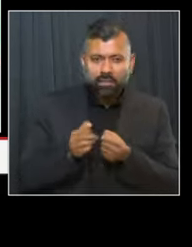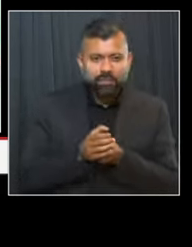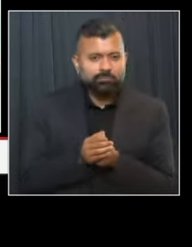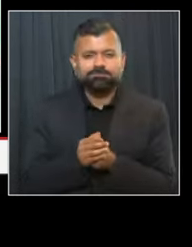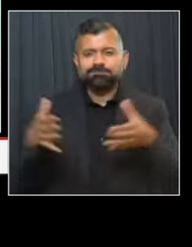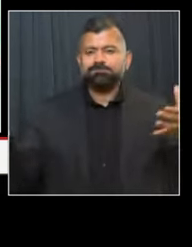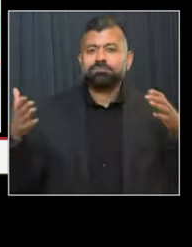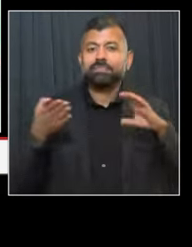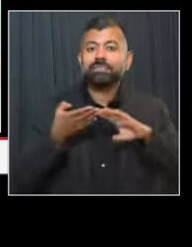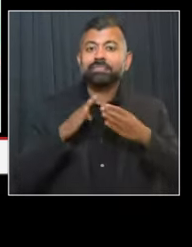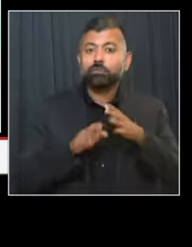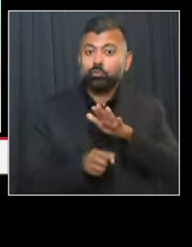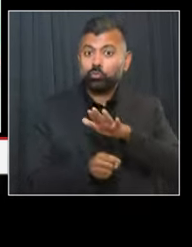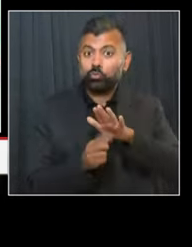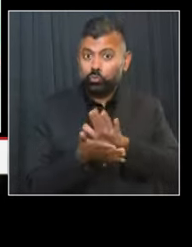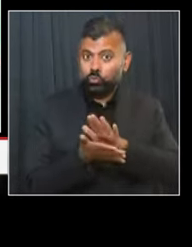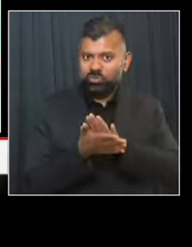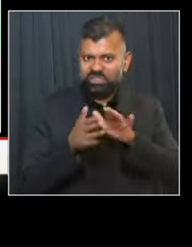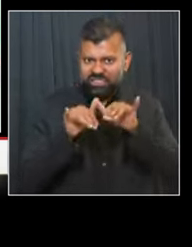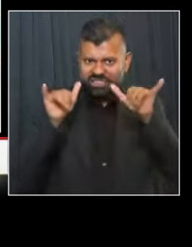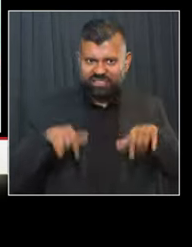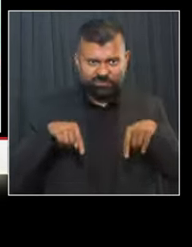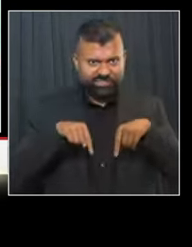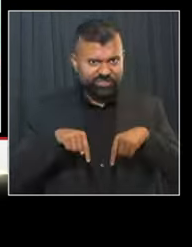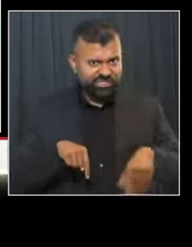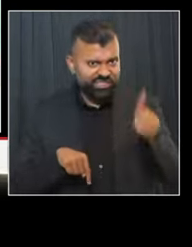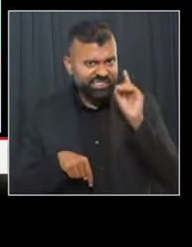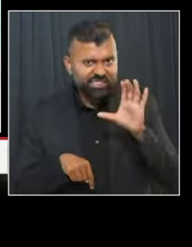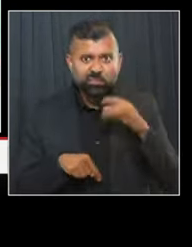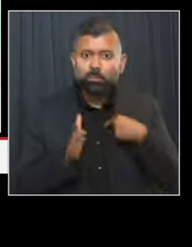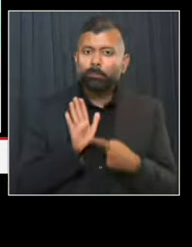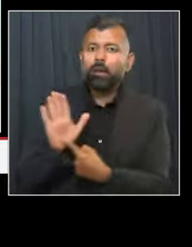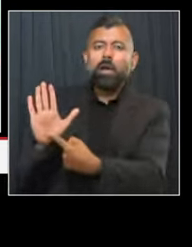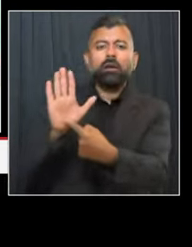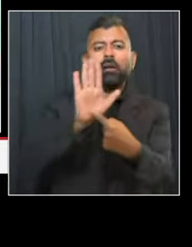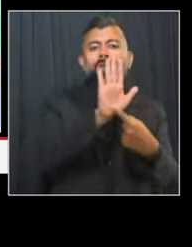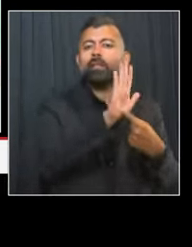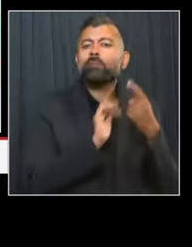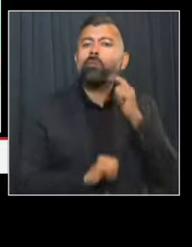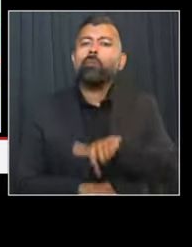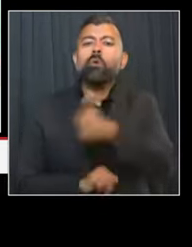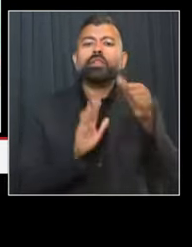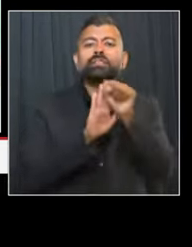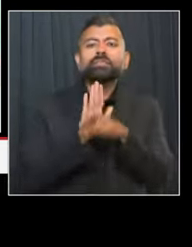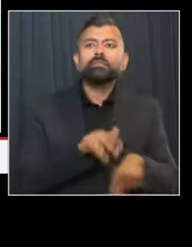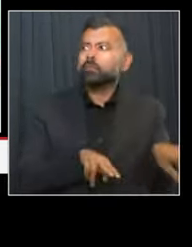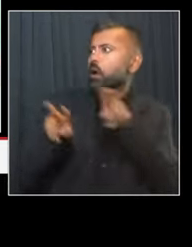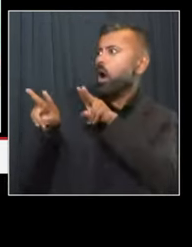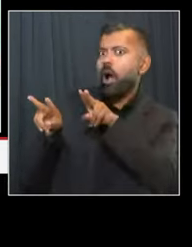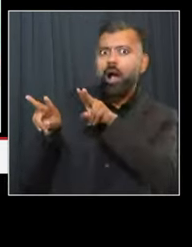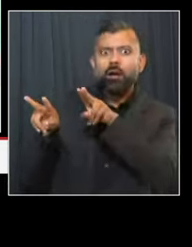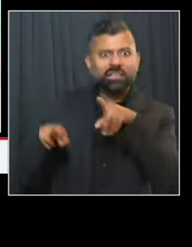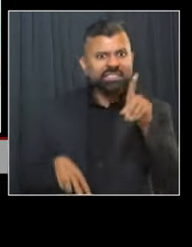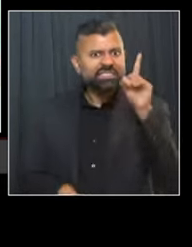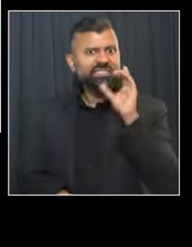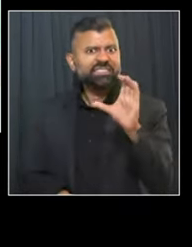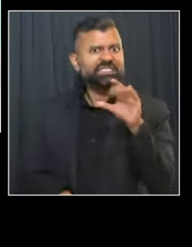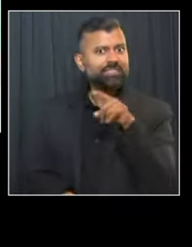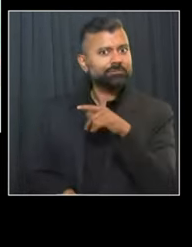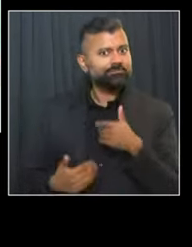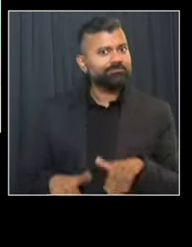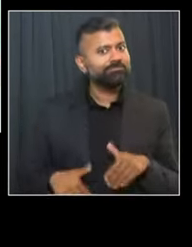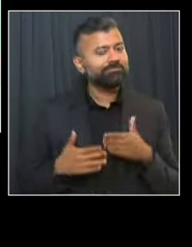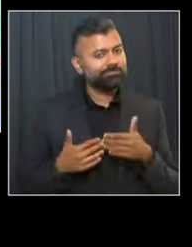be a national model for urban public education with our strong two-sector system. Parents continue to vote with their feet as